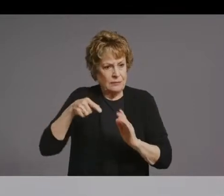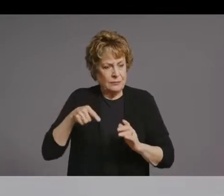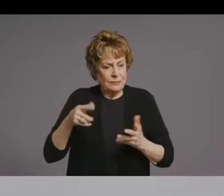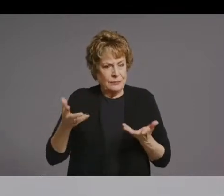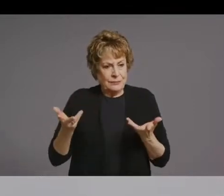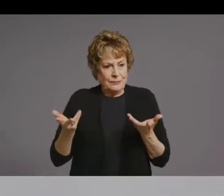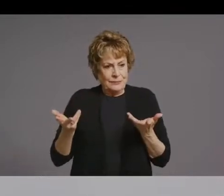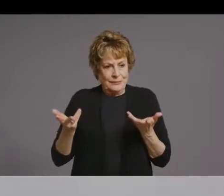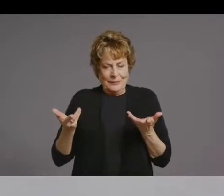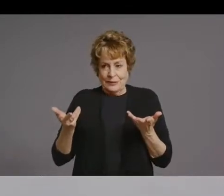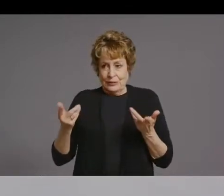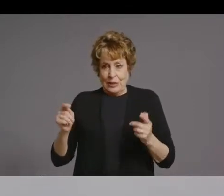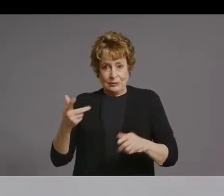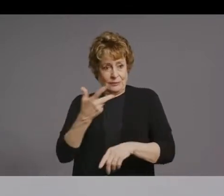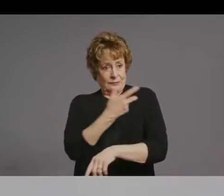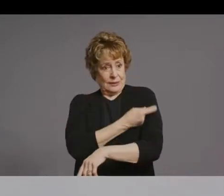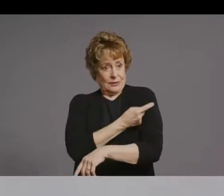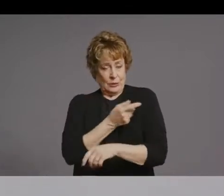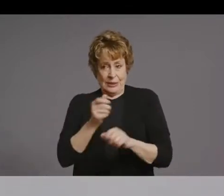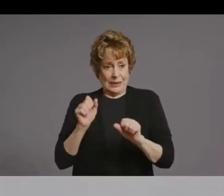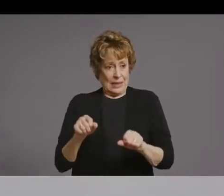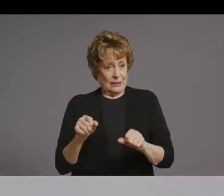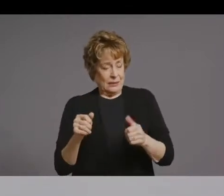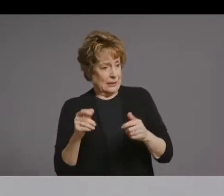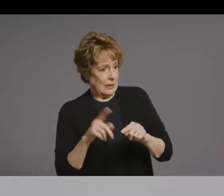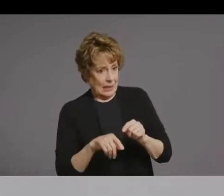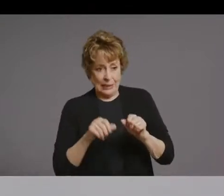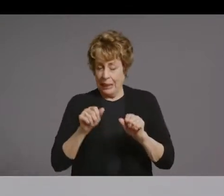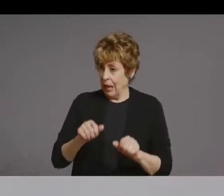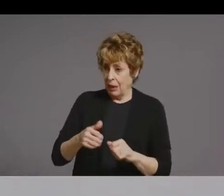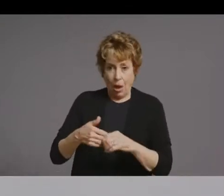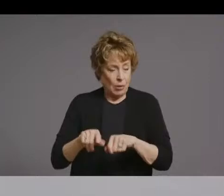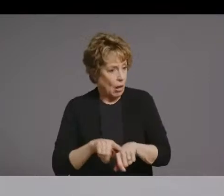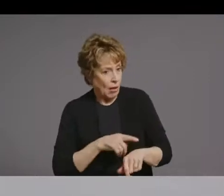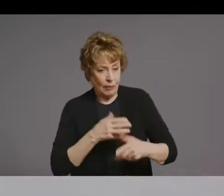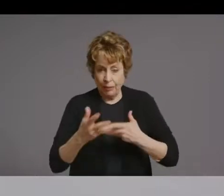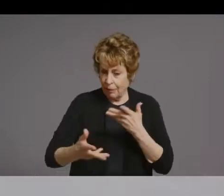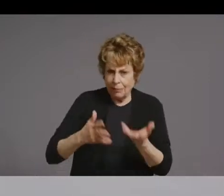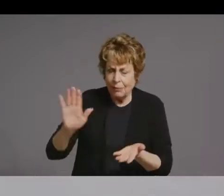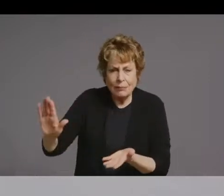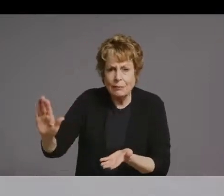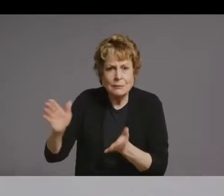in the arm. Yeah, so I think that what this shows us is that